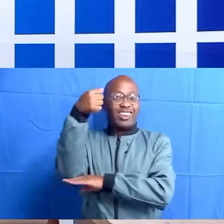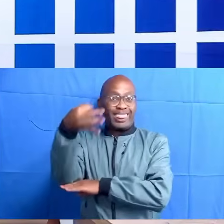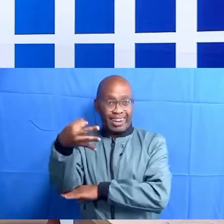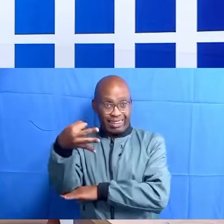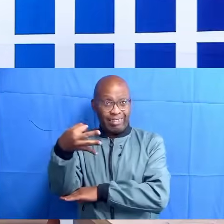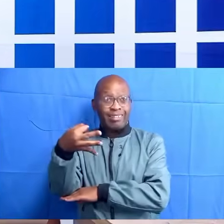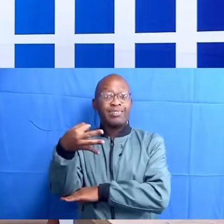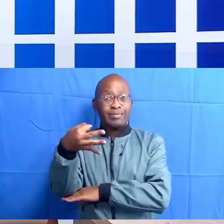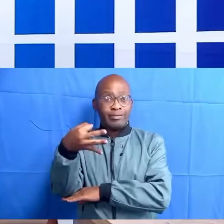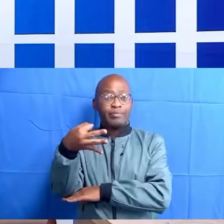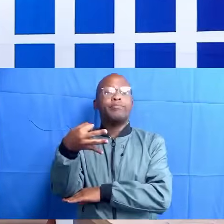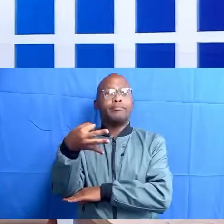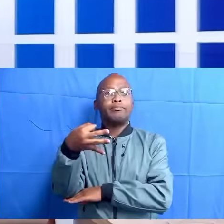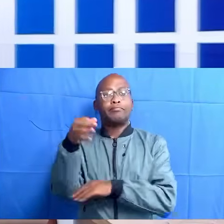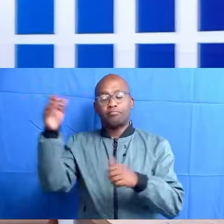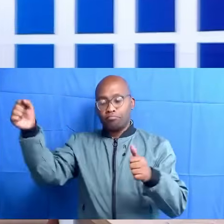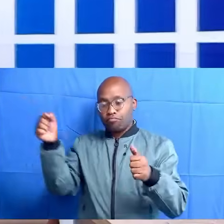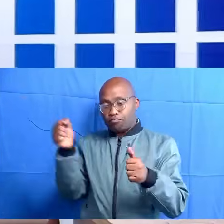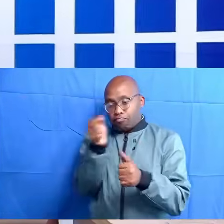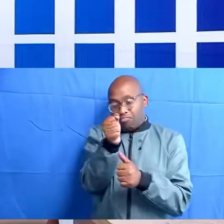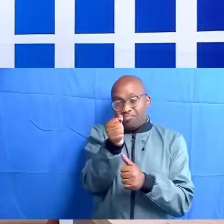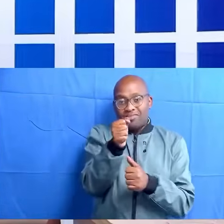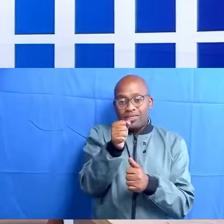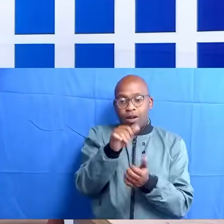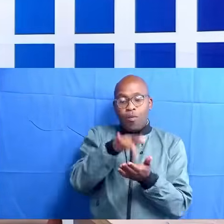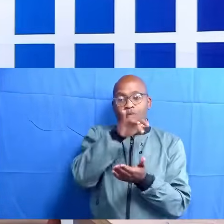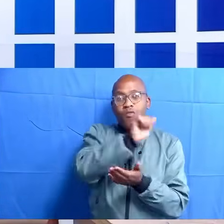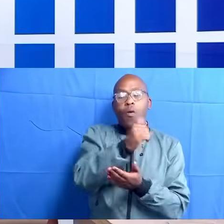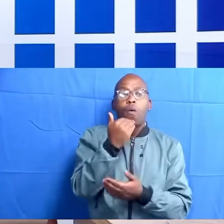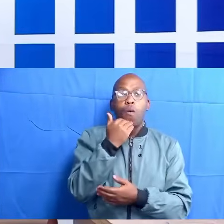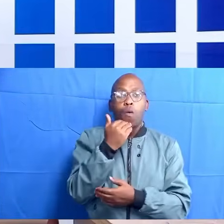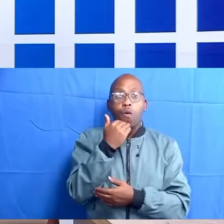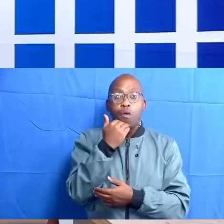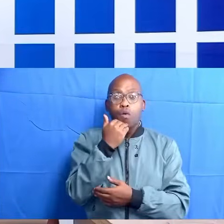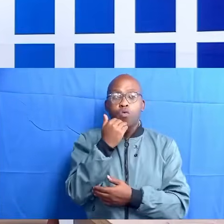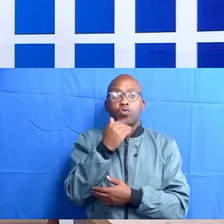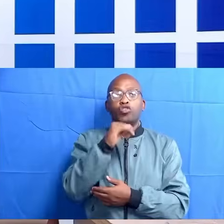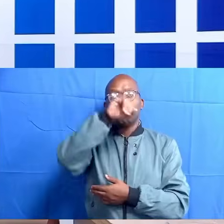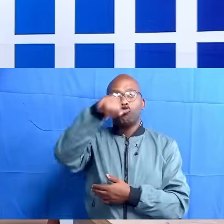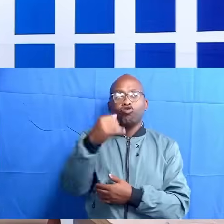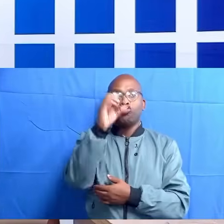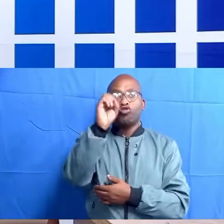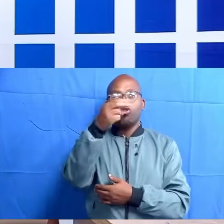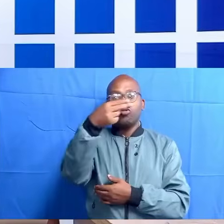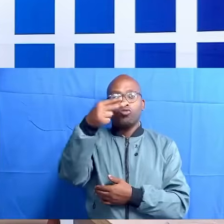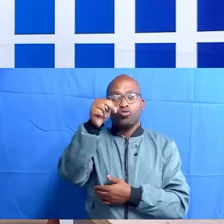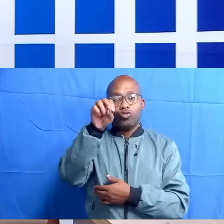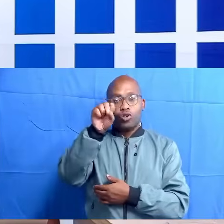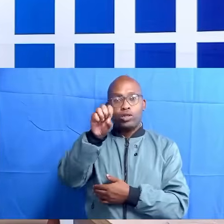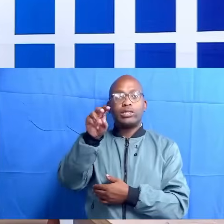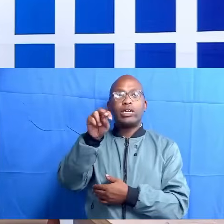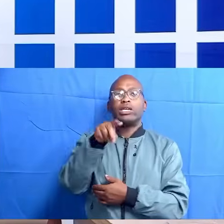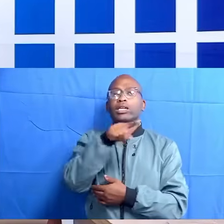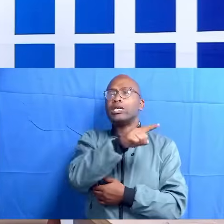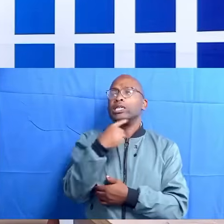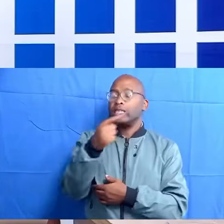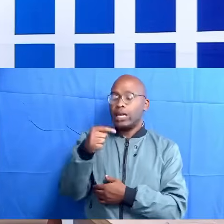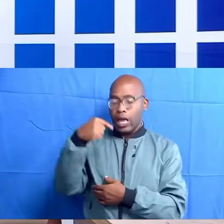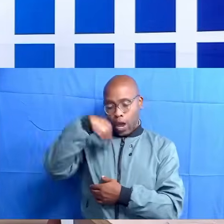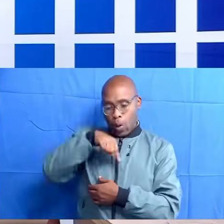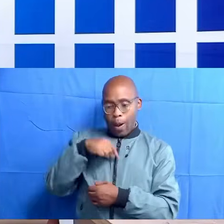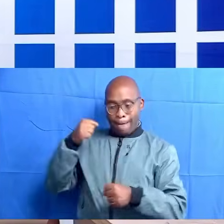Lyndon B. Johnson. Lyndon B. Johnson believed that the war must be won